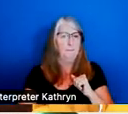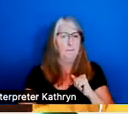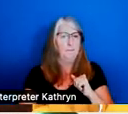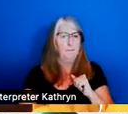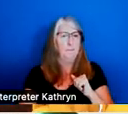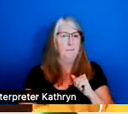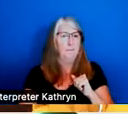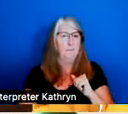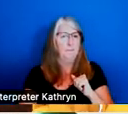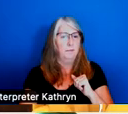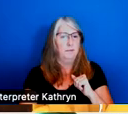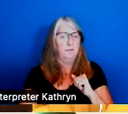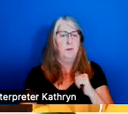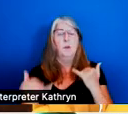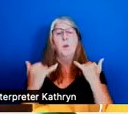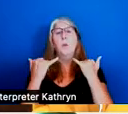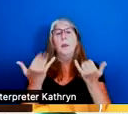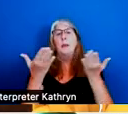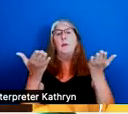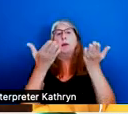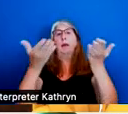a moment of silence.